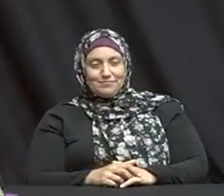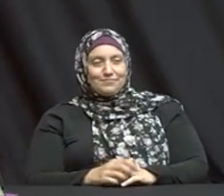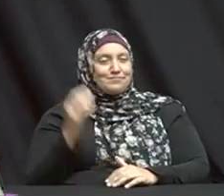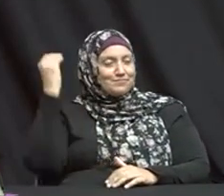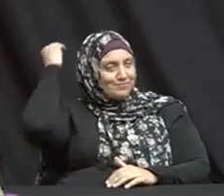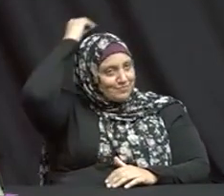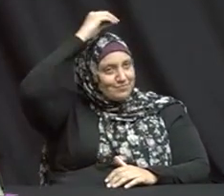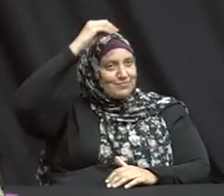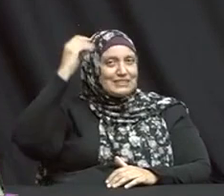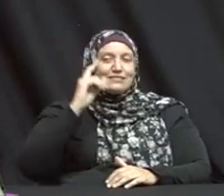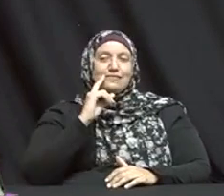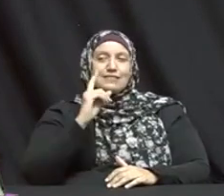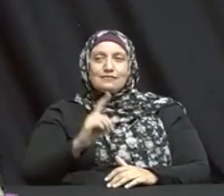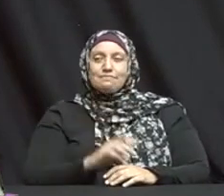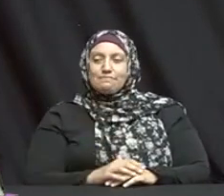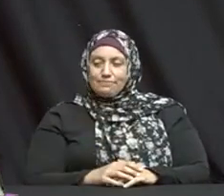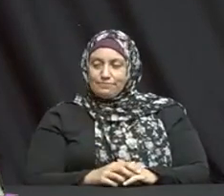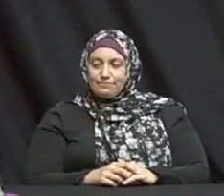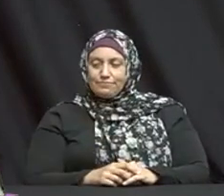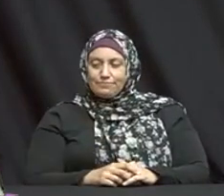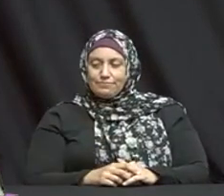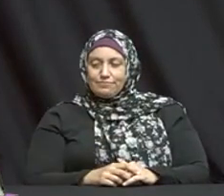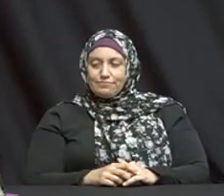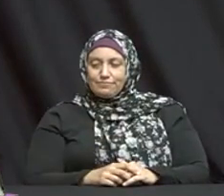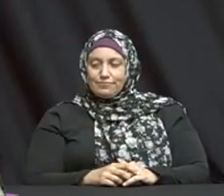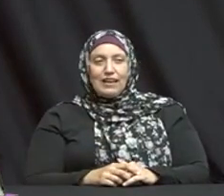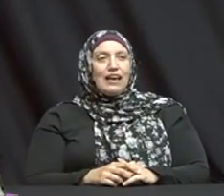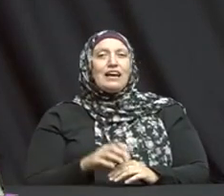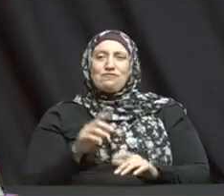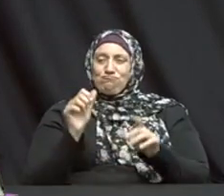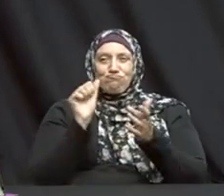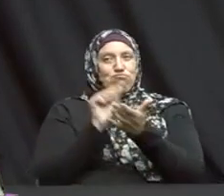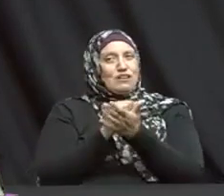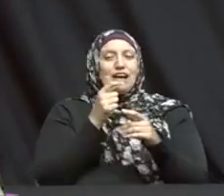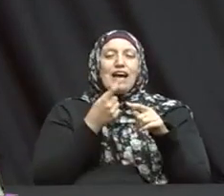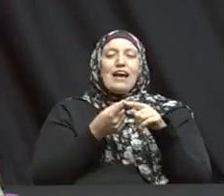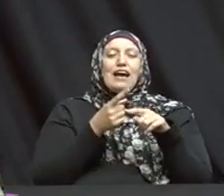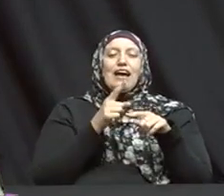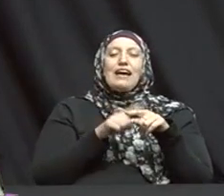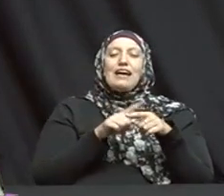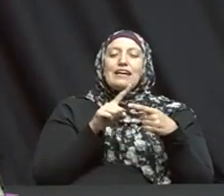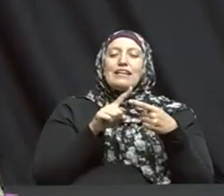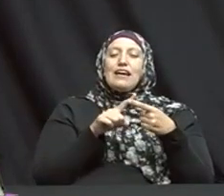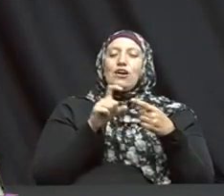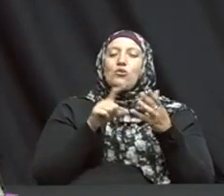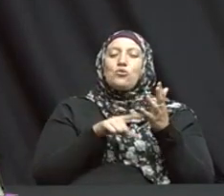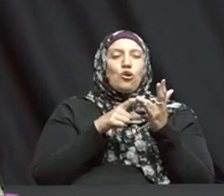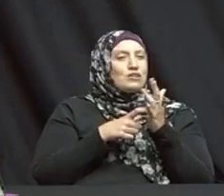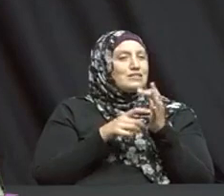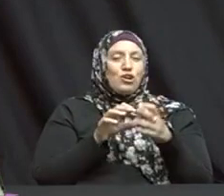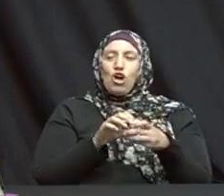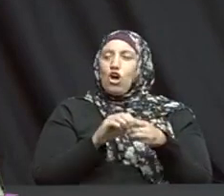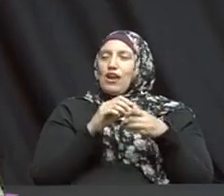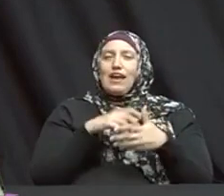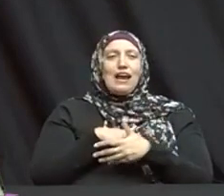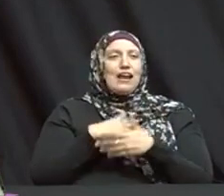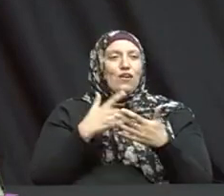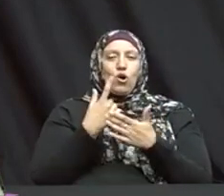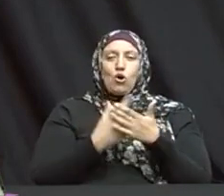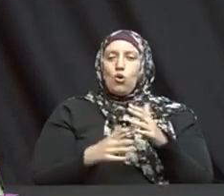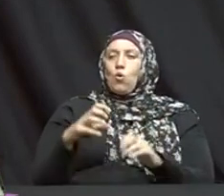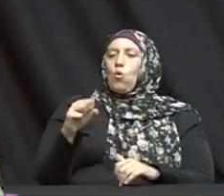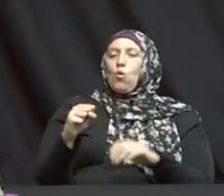Islamically, the executor doesn't own, but Haj Muhammad, alhamdulillah, clarified that one as well. So because under the